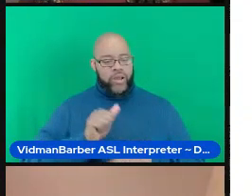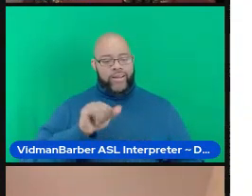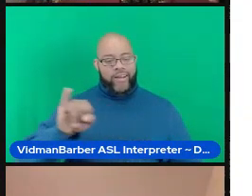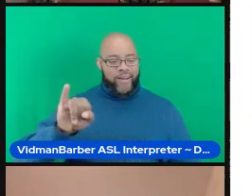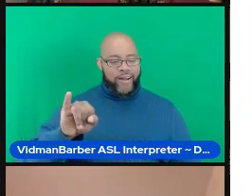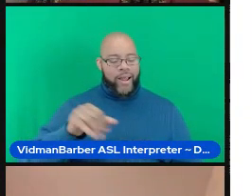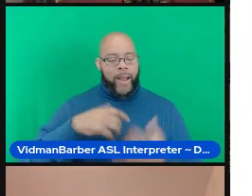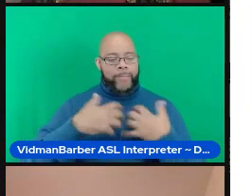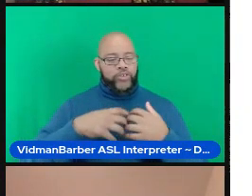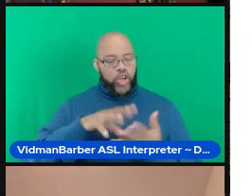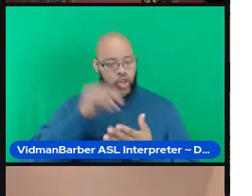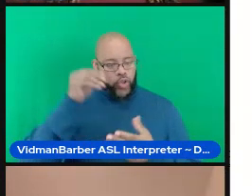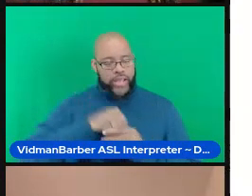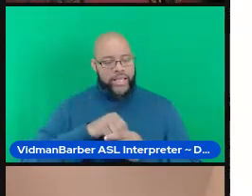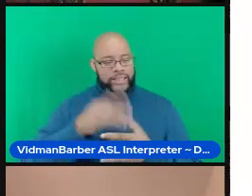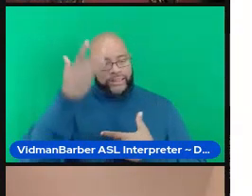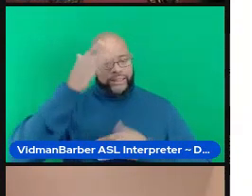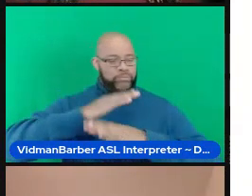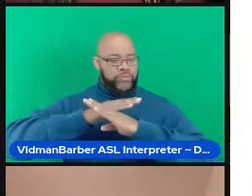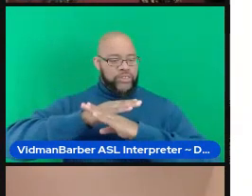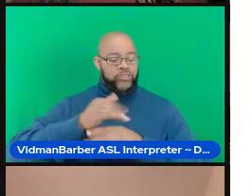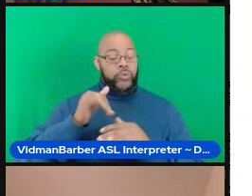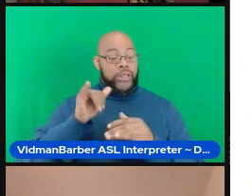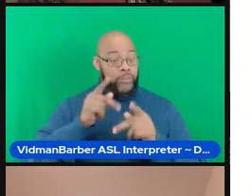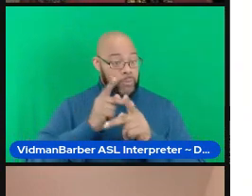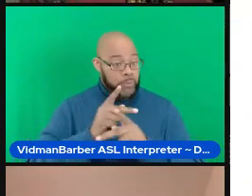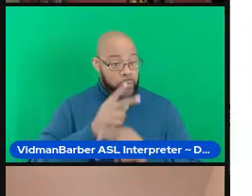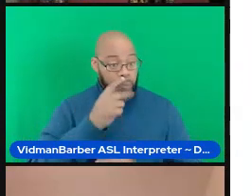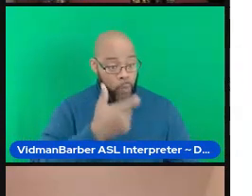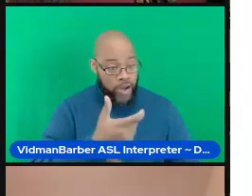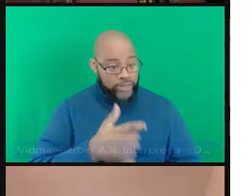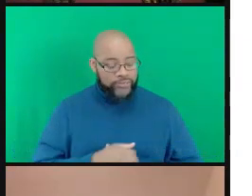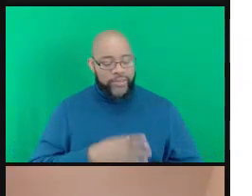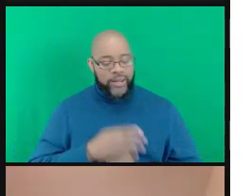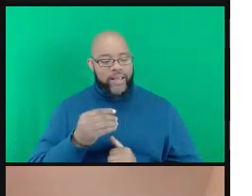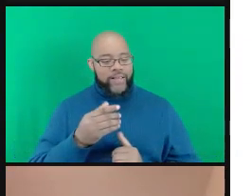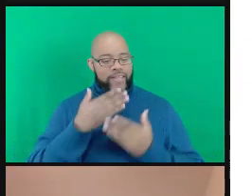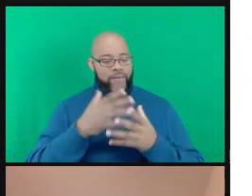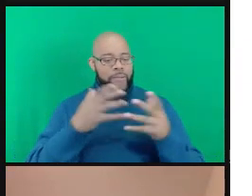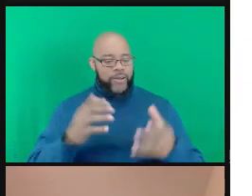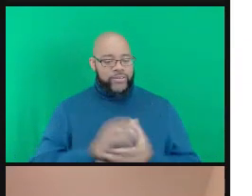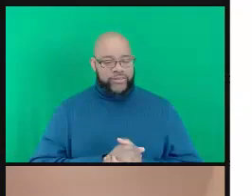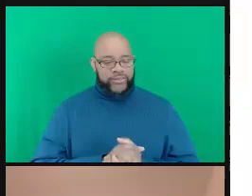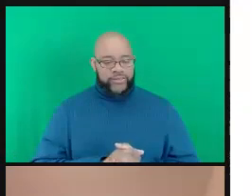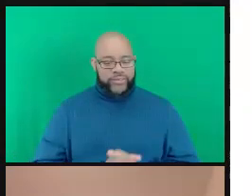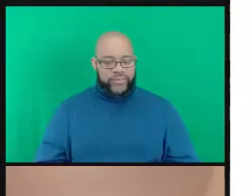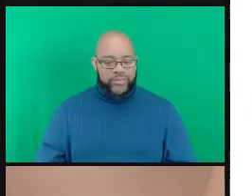machine learning in immunology. So stay tuned, and thank you very much.